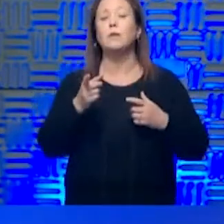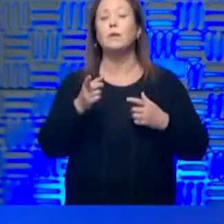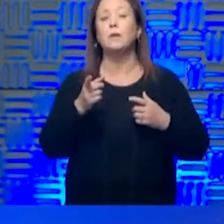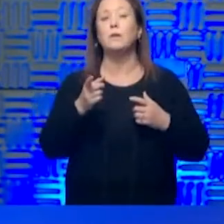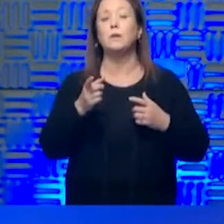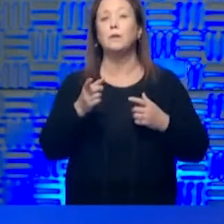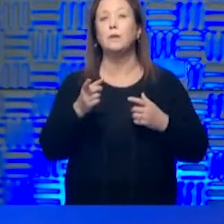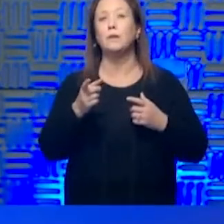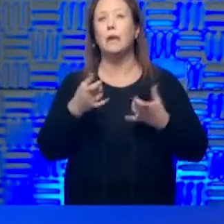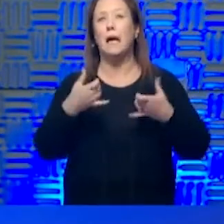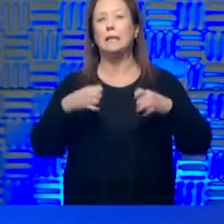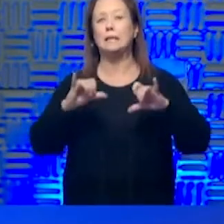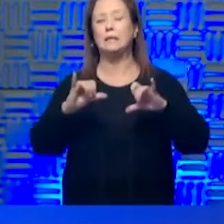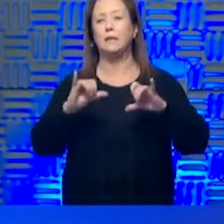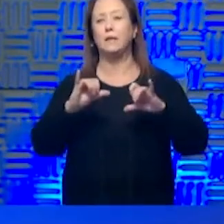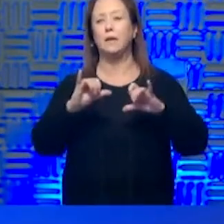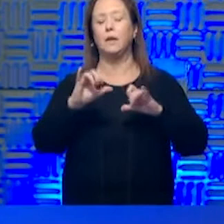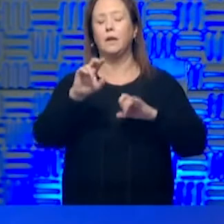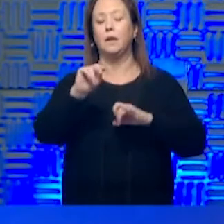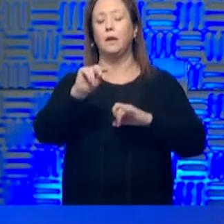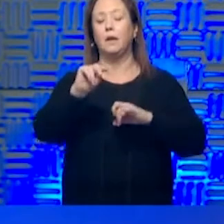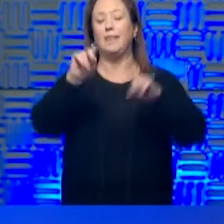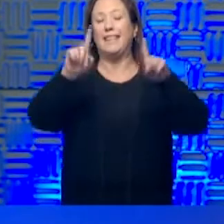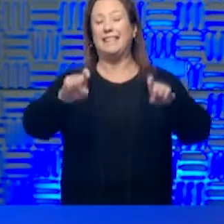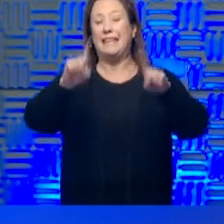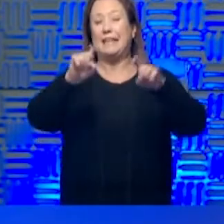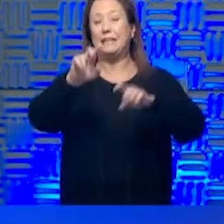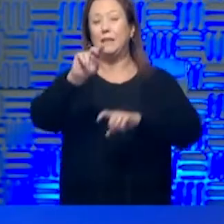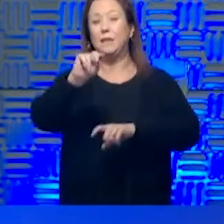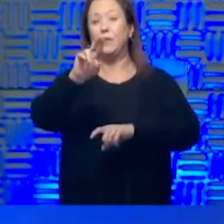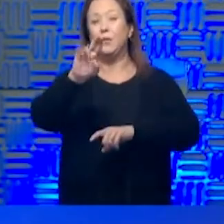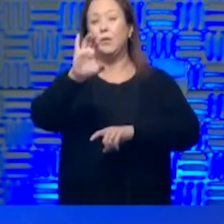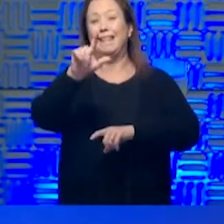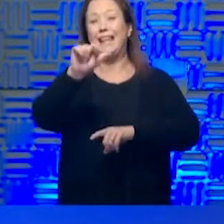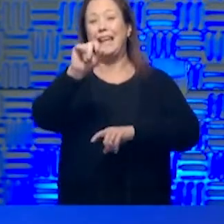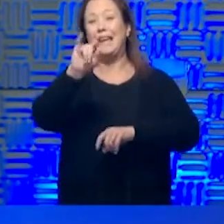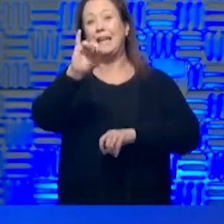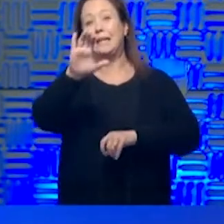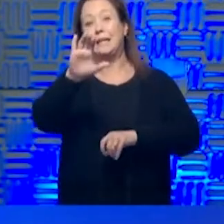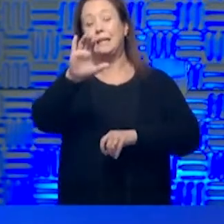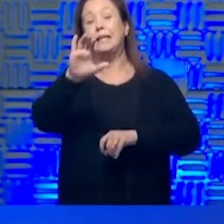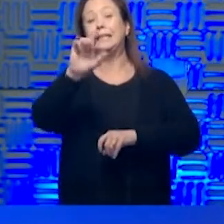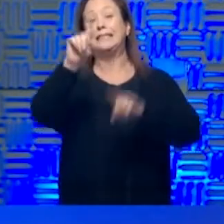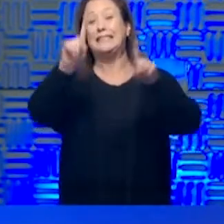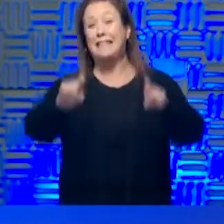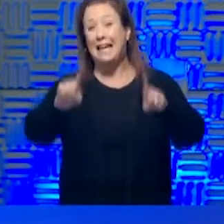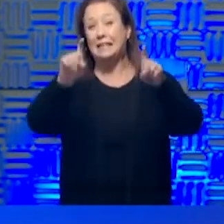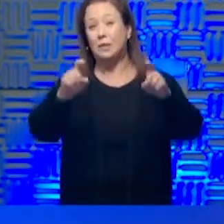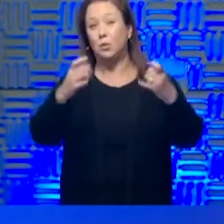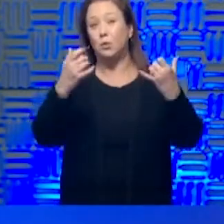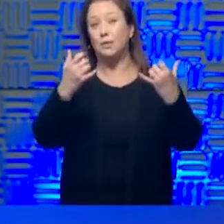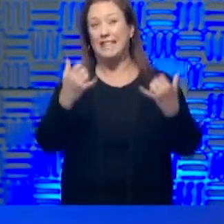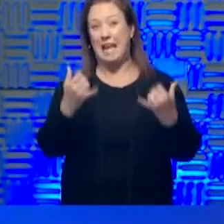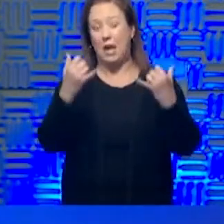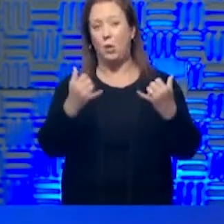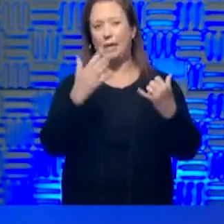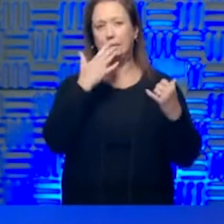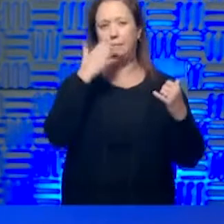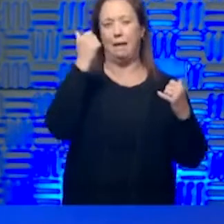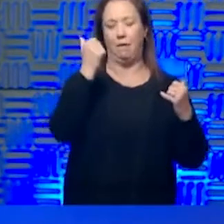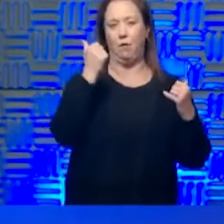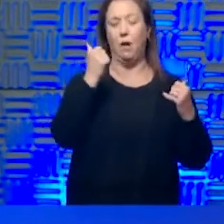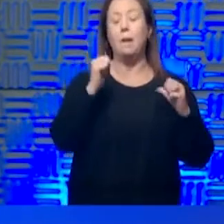the nucleic acid, the test that we're doing now, is better for that. I think